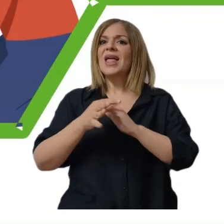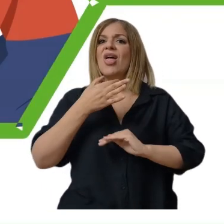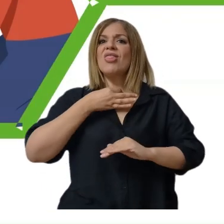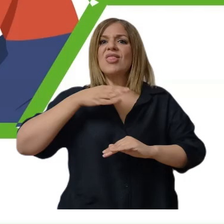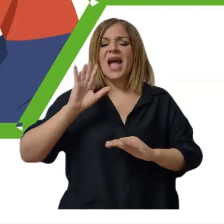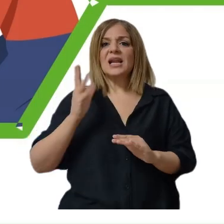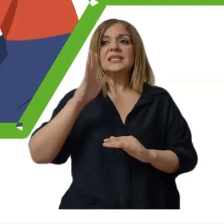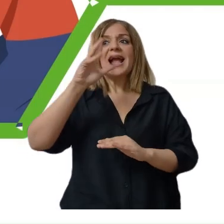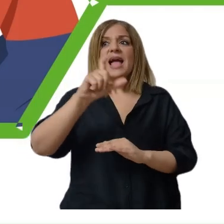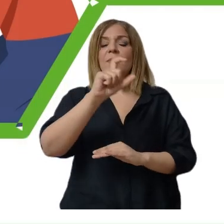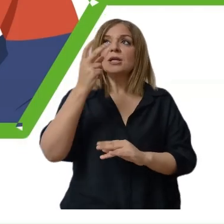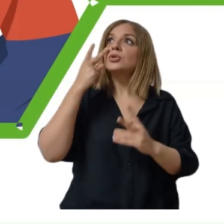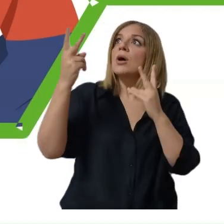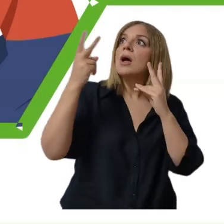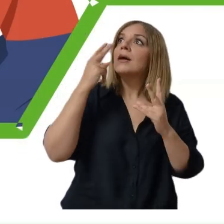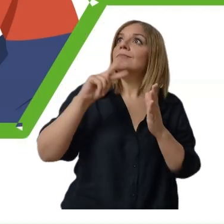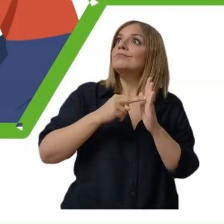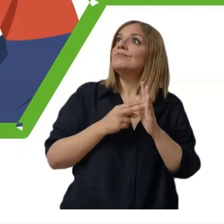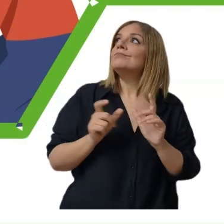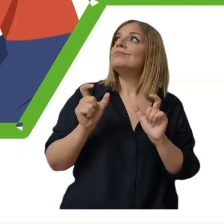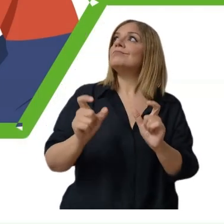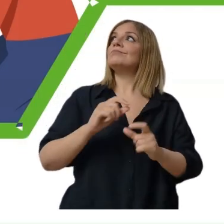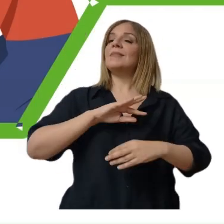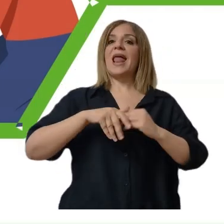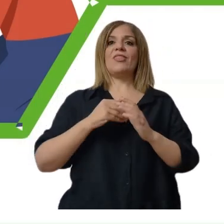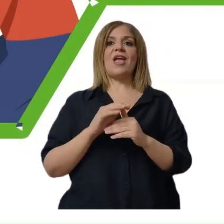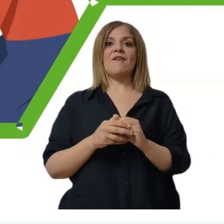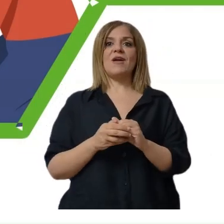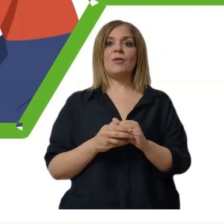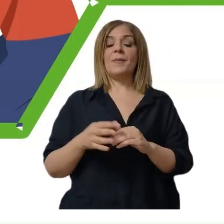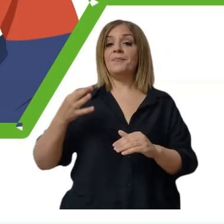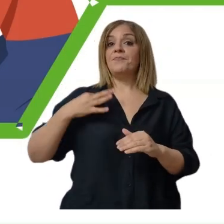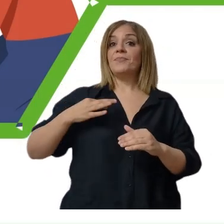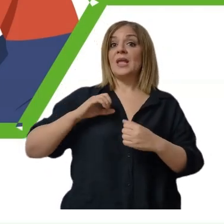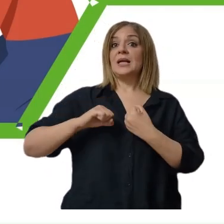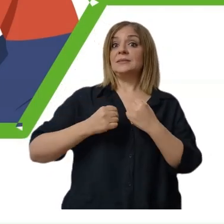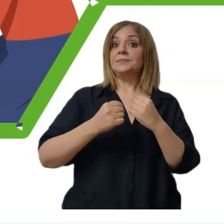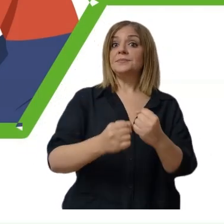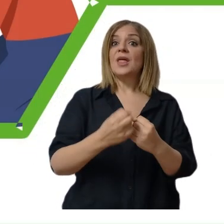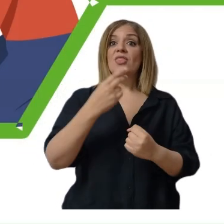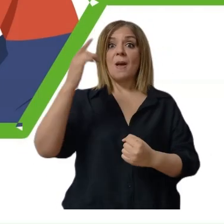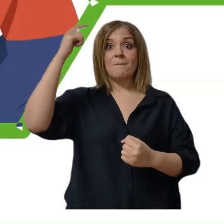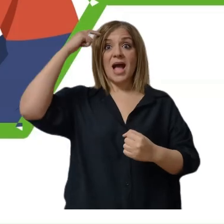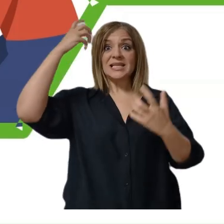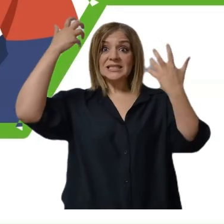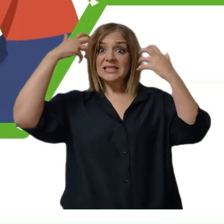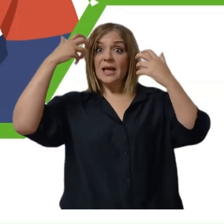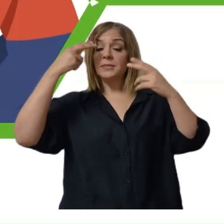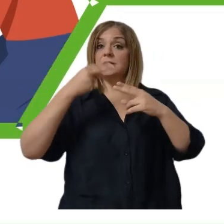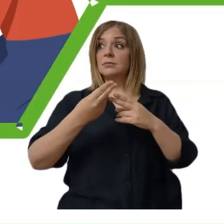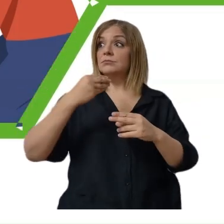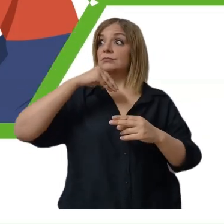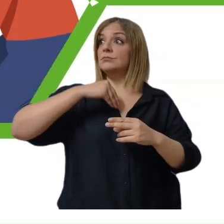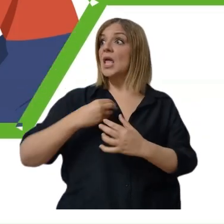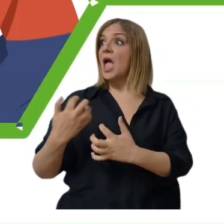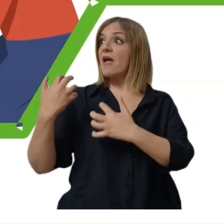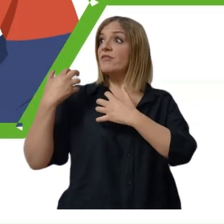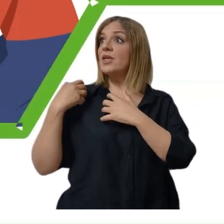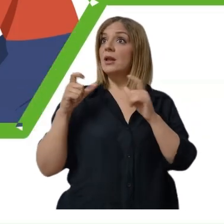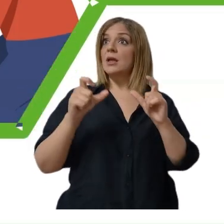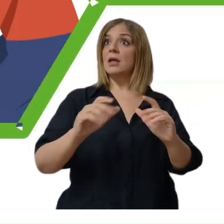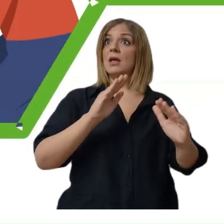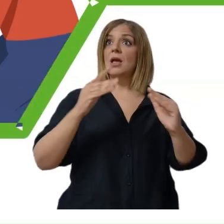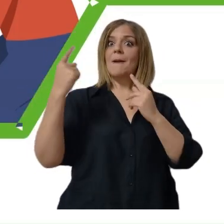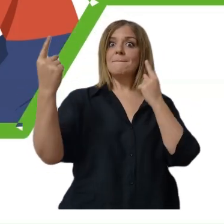in daily tasks. Green skills about value and mindsets include the responsibility for the